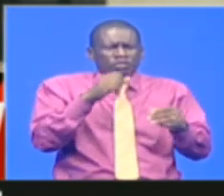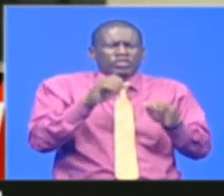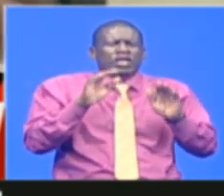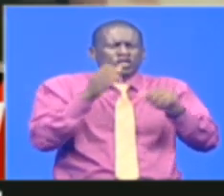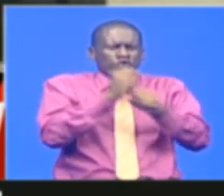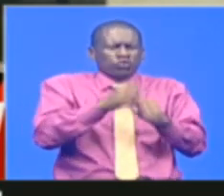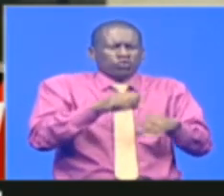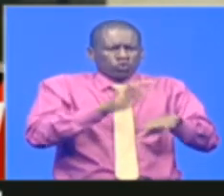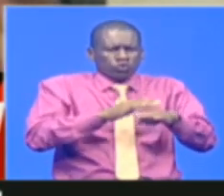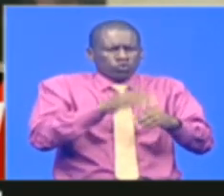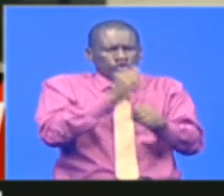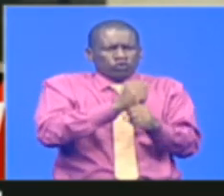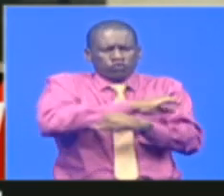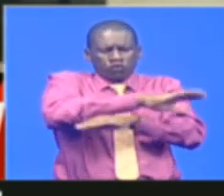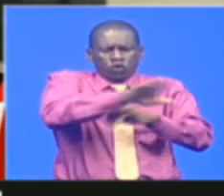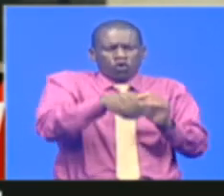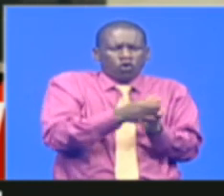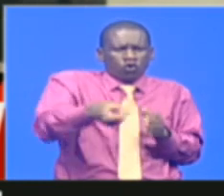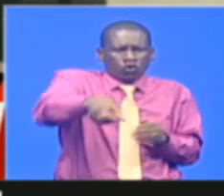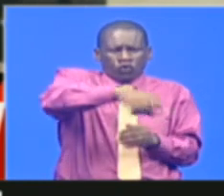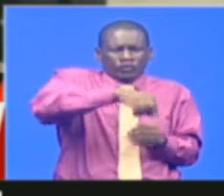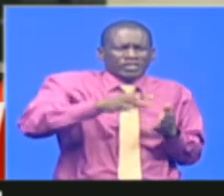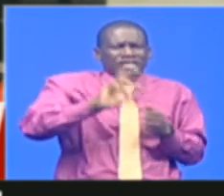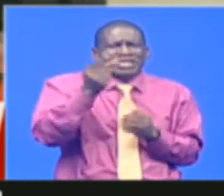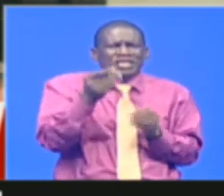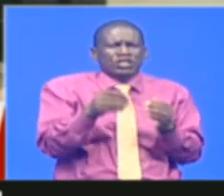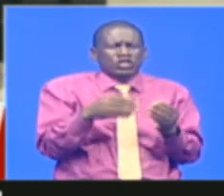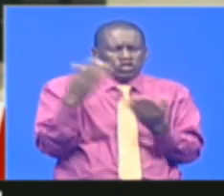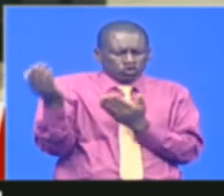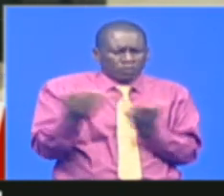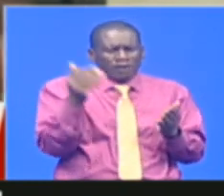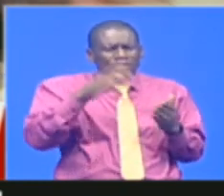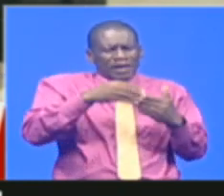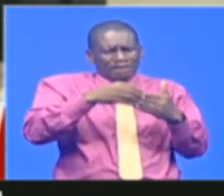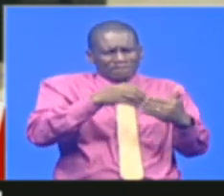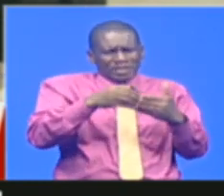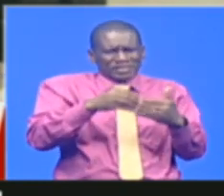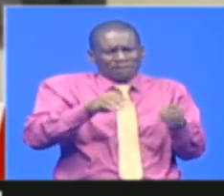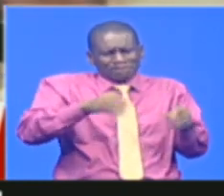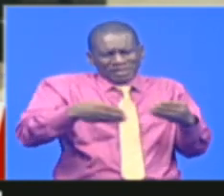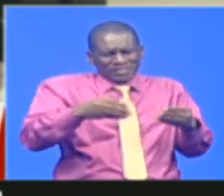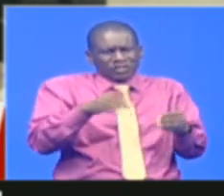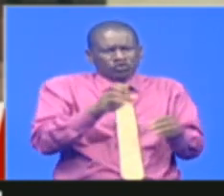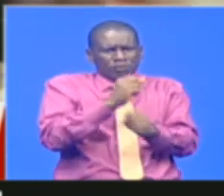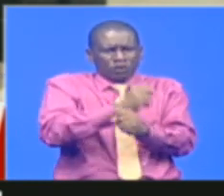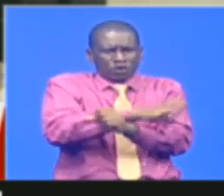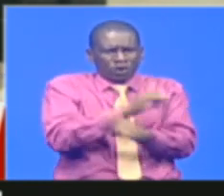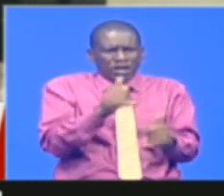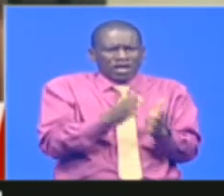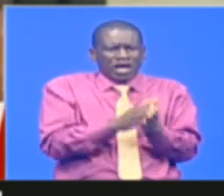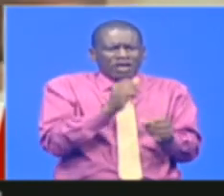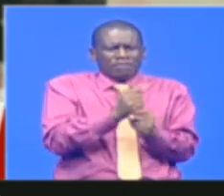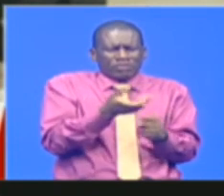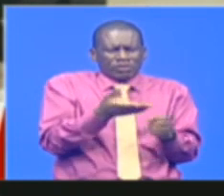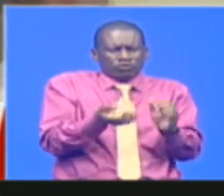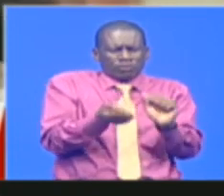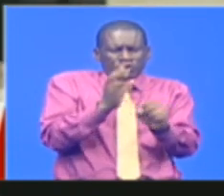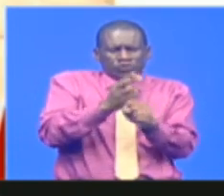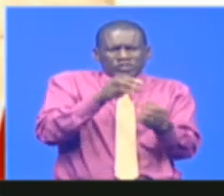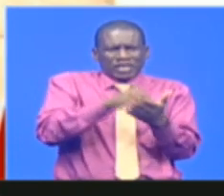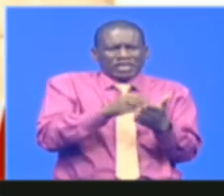job for all of us here in Kenya to bring back plastics into a more formal system and make it recyclable and